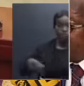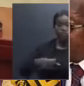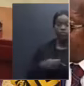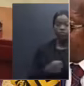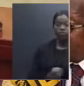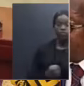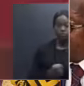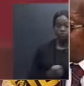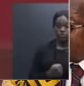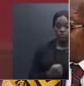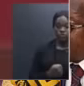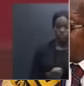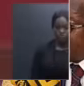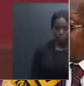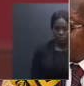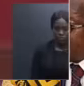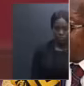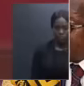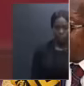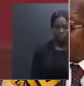Thank you so much,